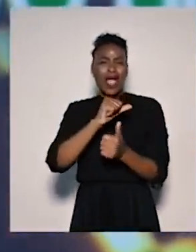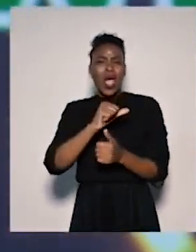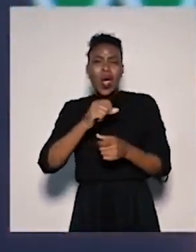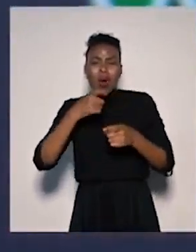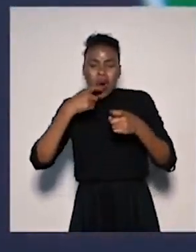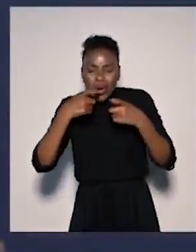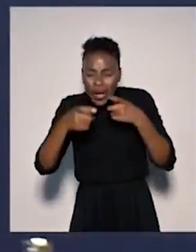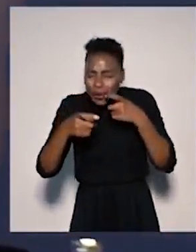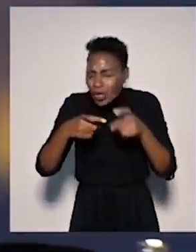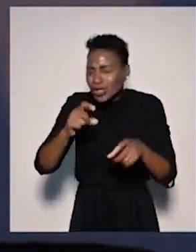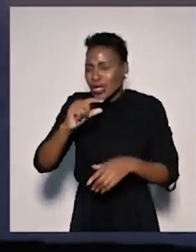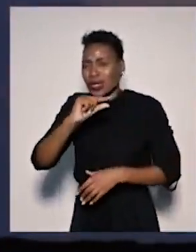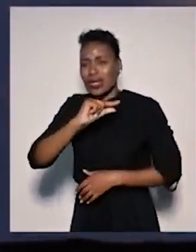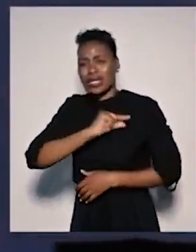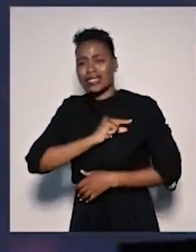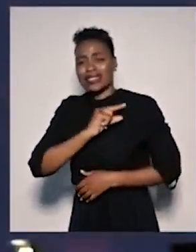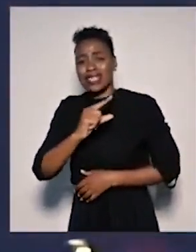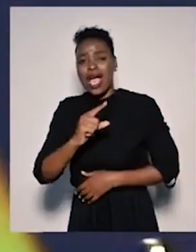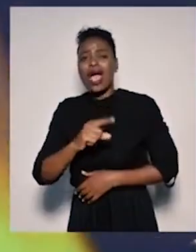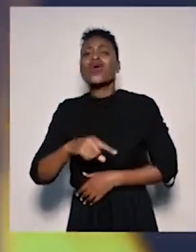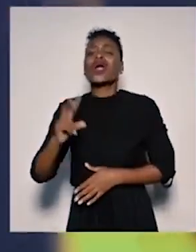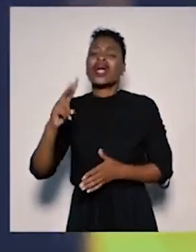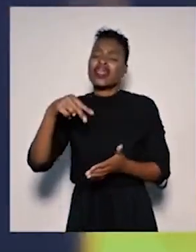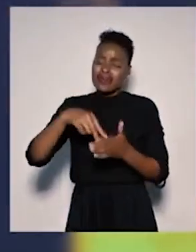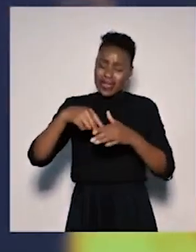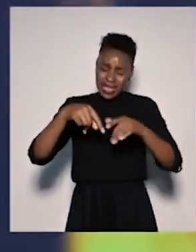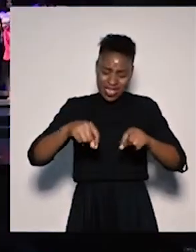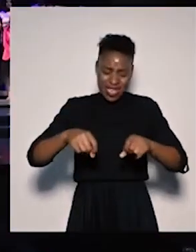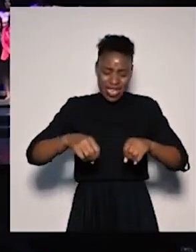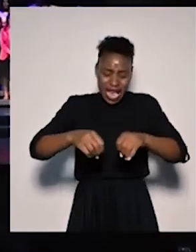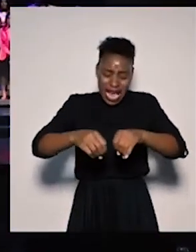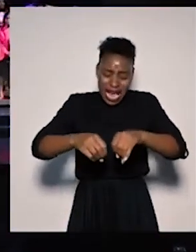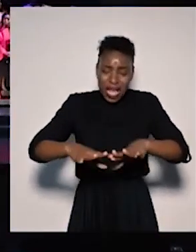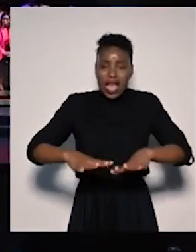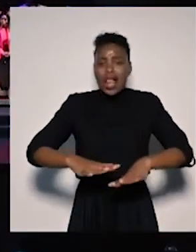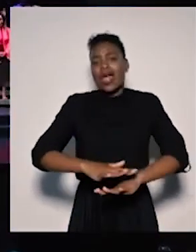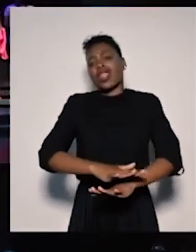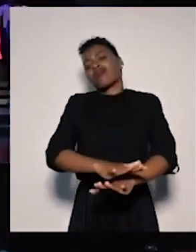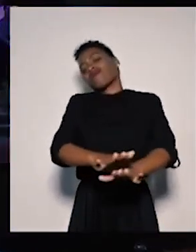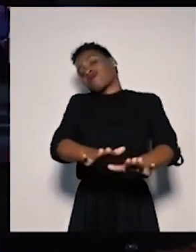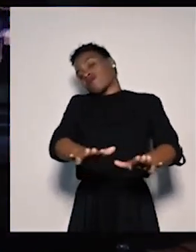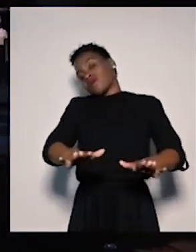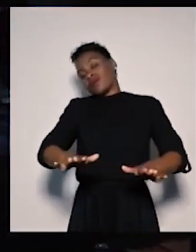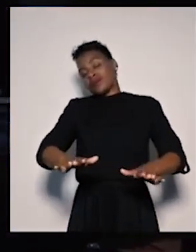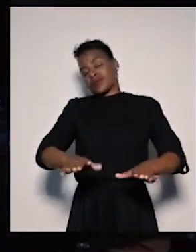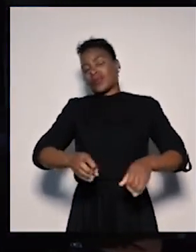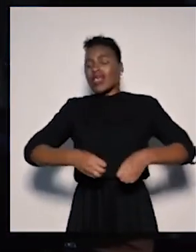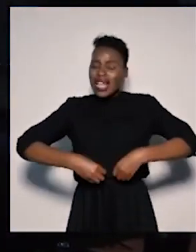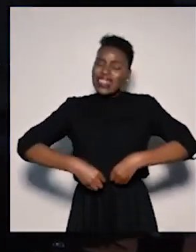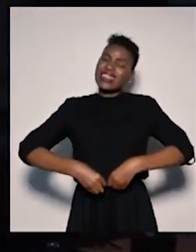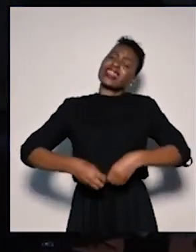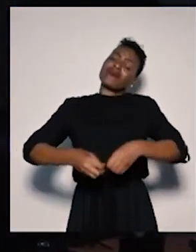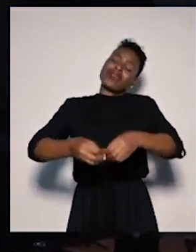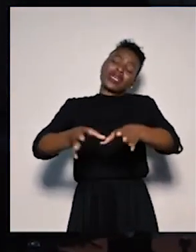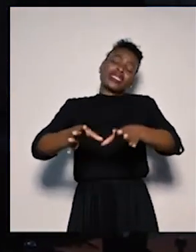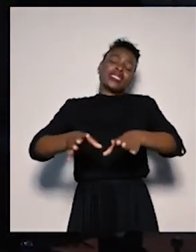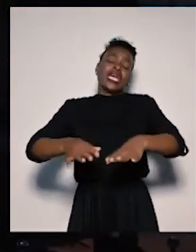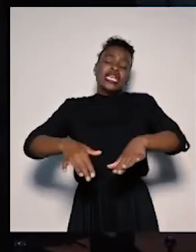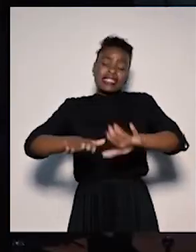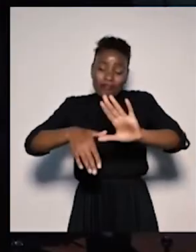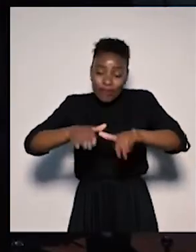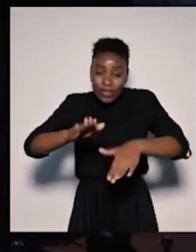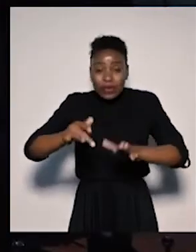guilt and everything. You can leave it all here at the altar. You can leave it all here at the feet of